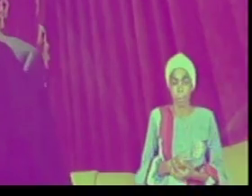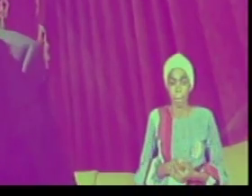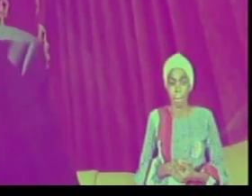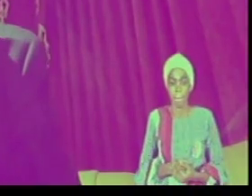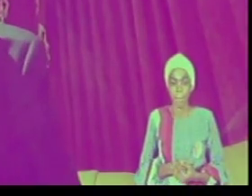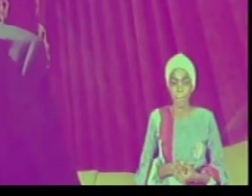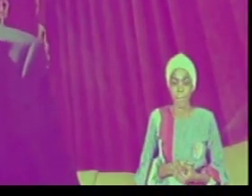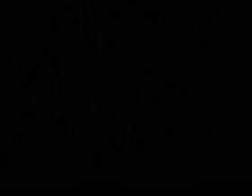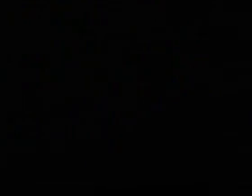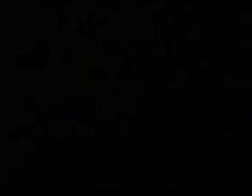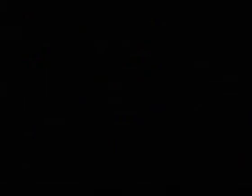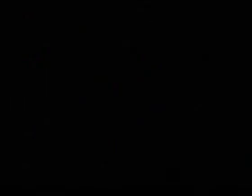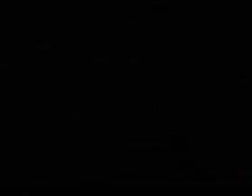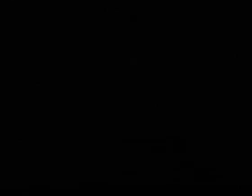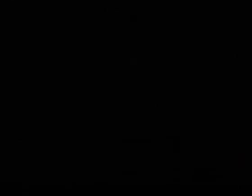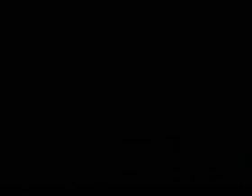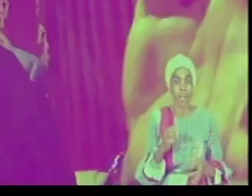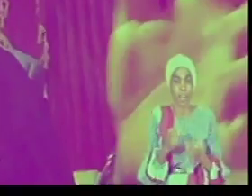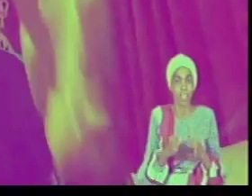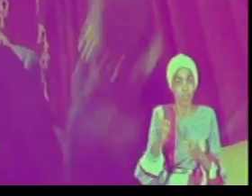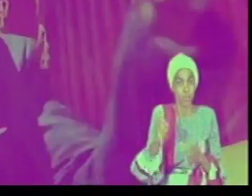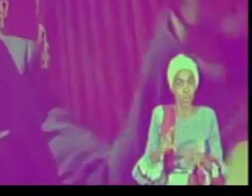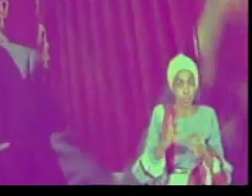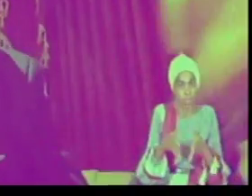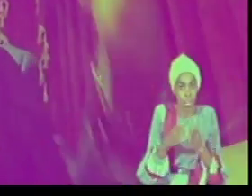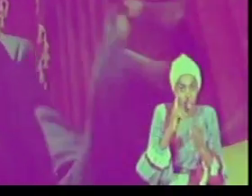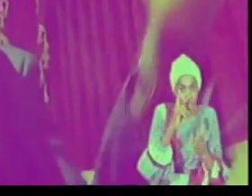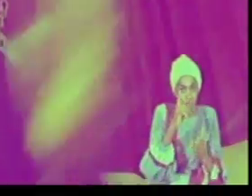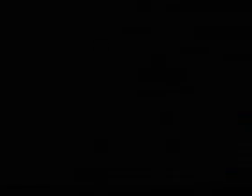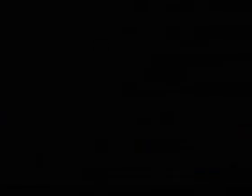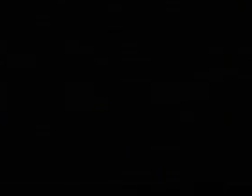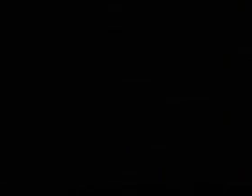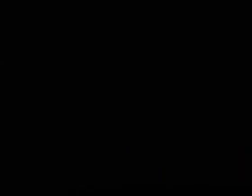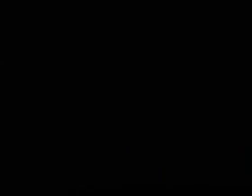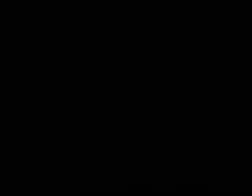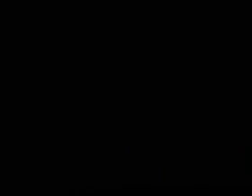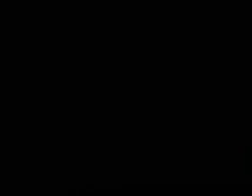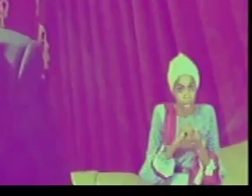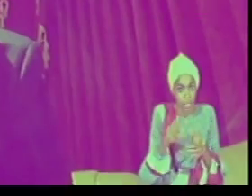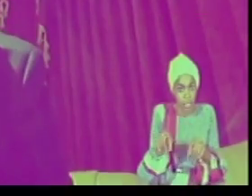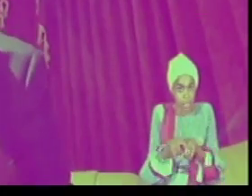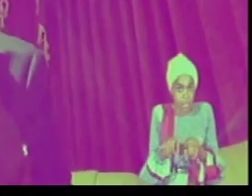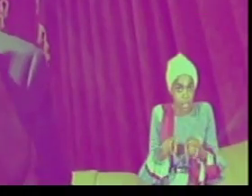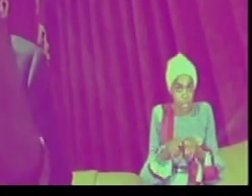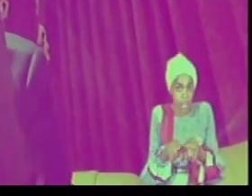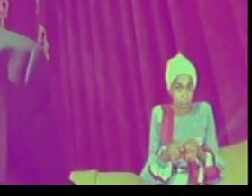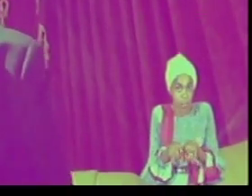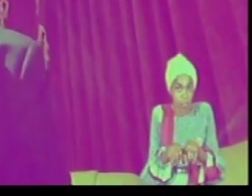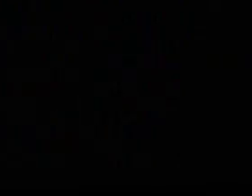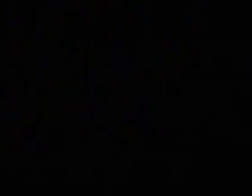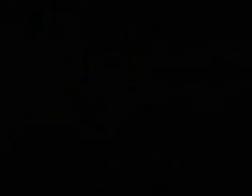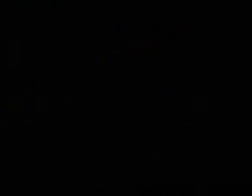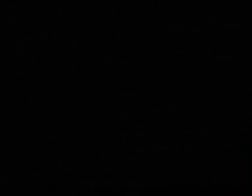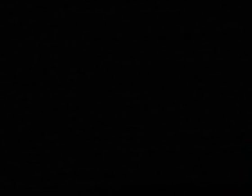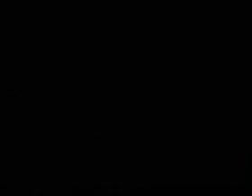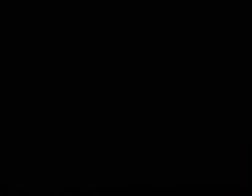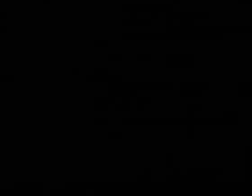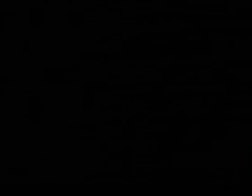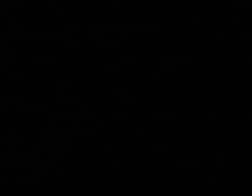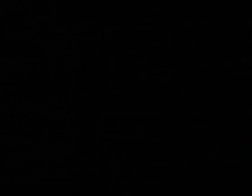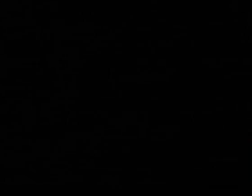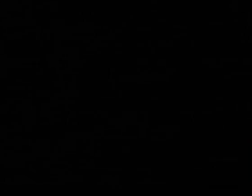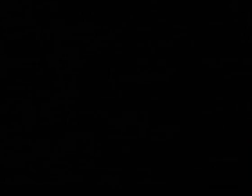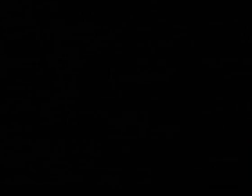us will ask for here, seeking all these rich things, you know. But Solomon just asked for wisdom to